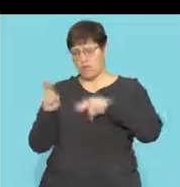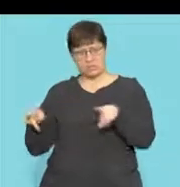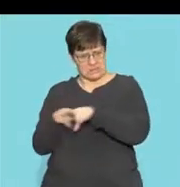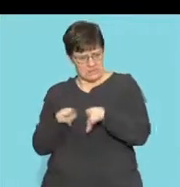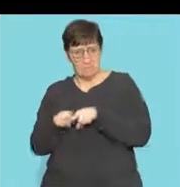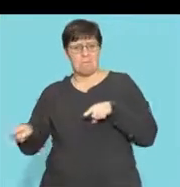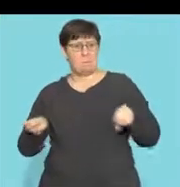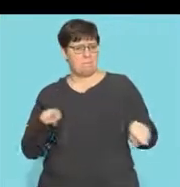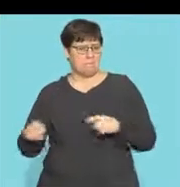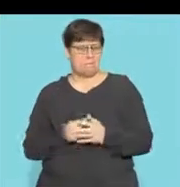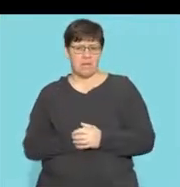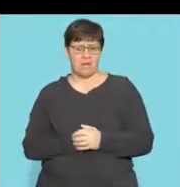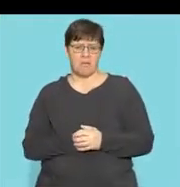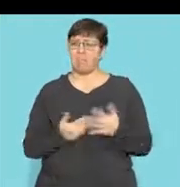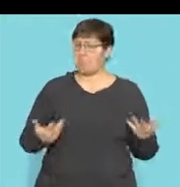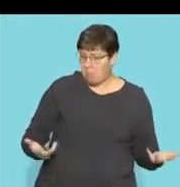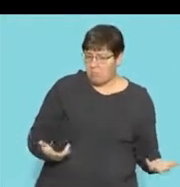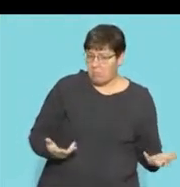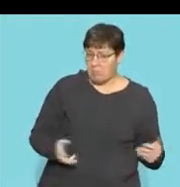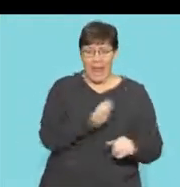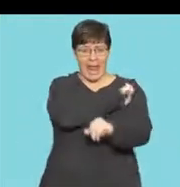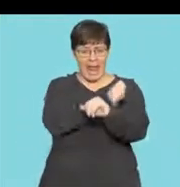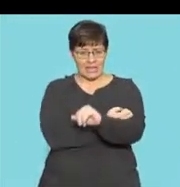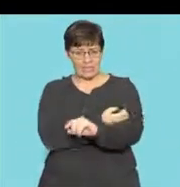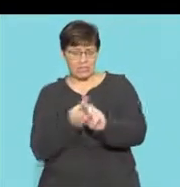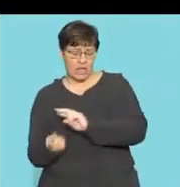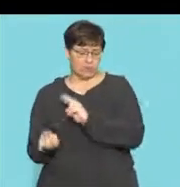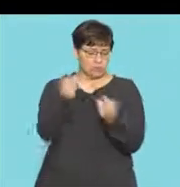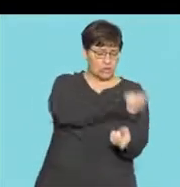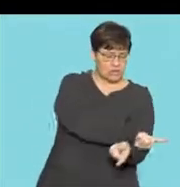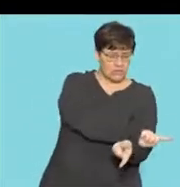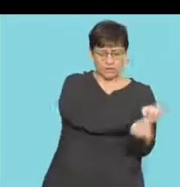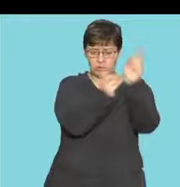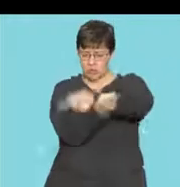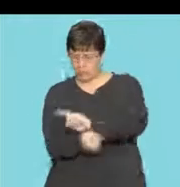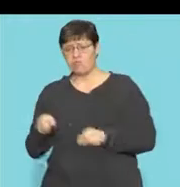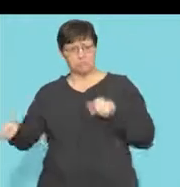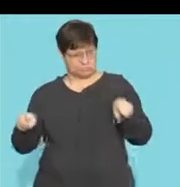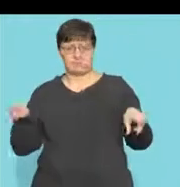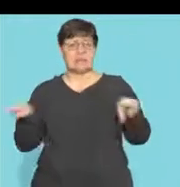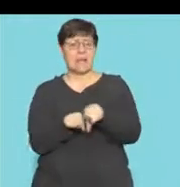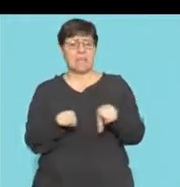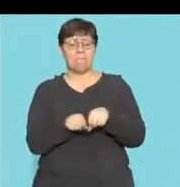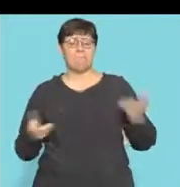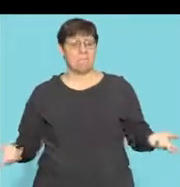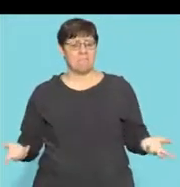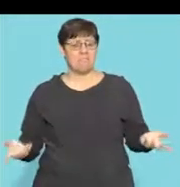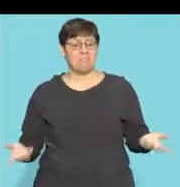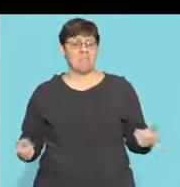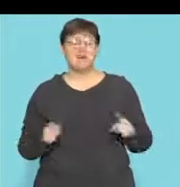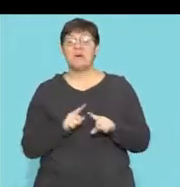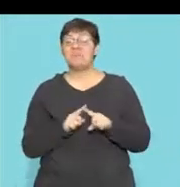also involved in energy transfer, and we're going to have to look at this. The most interesting thing is that there are lots